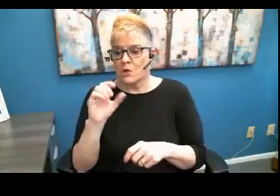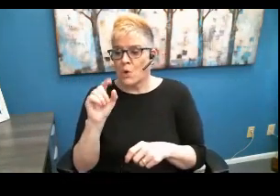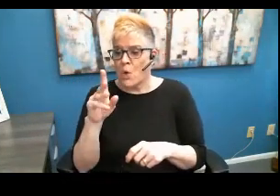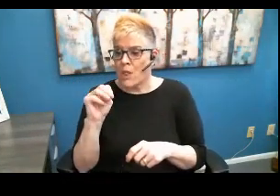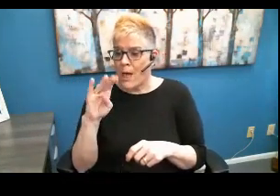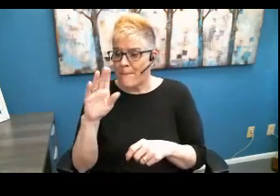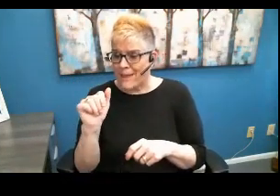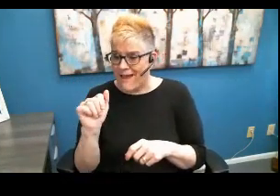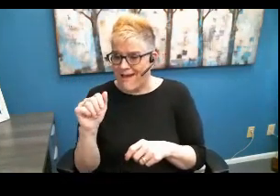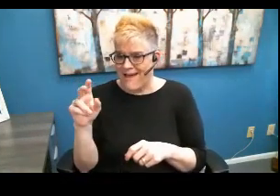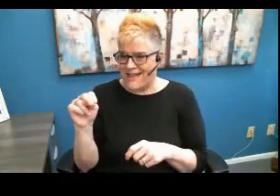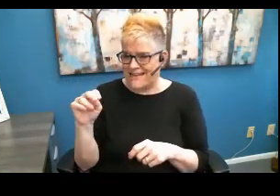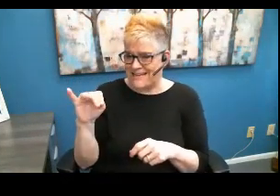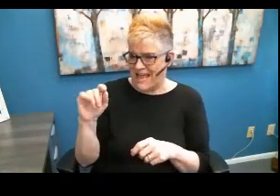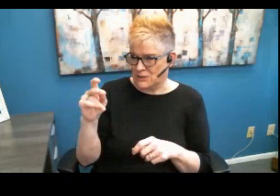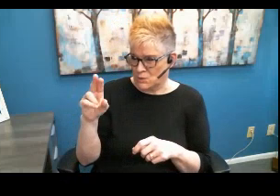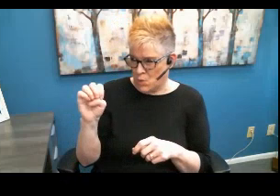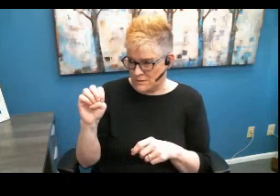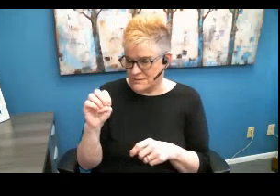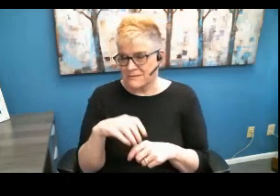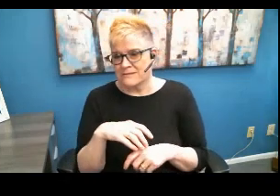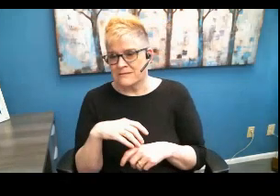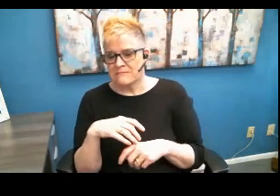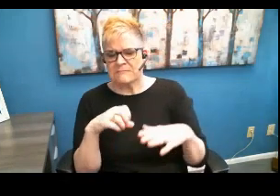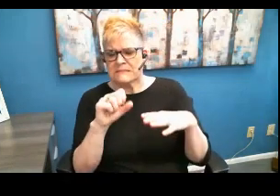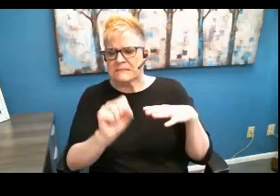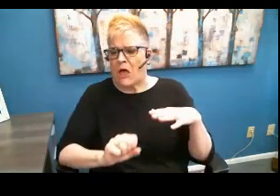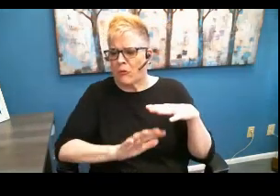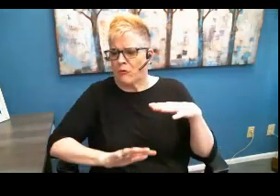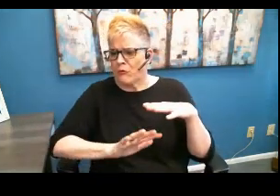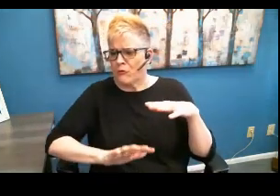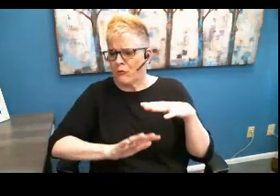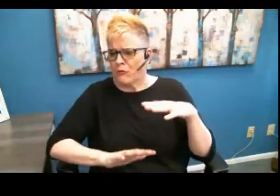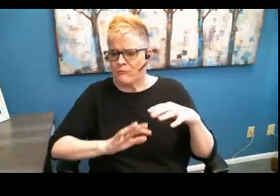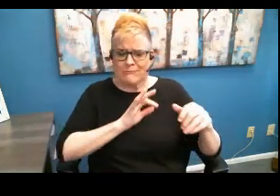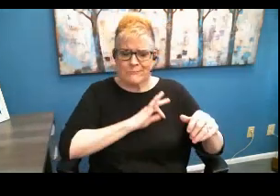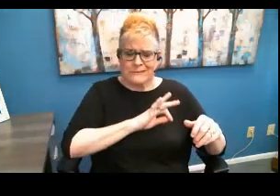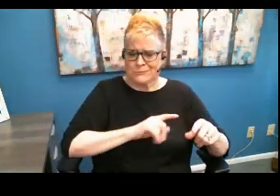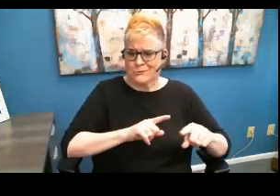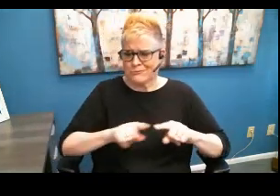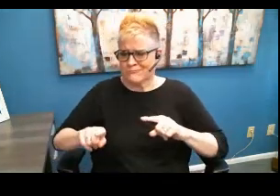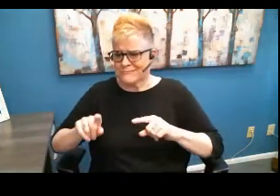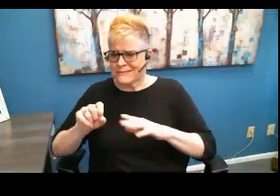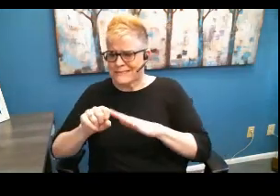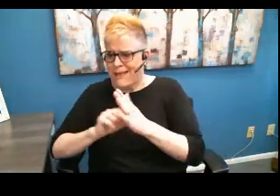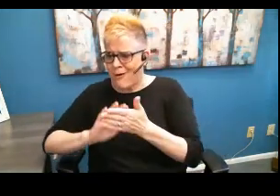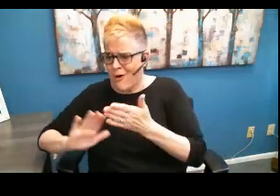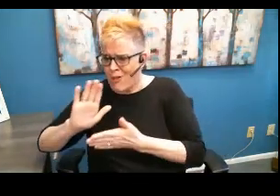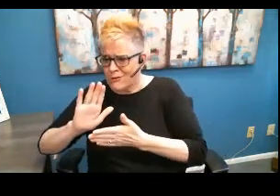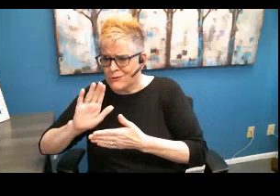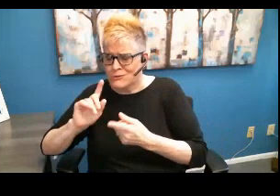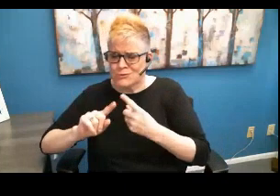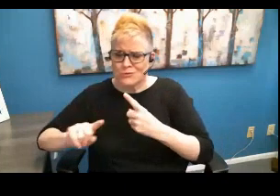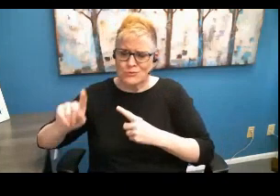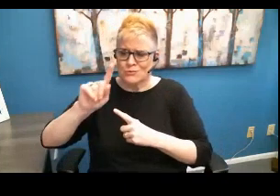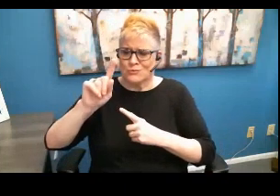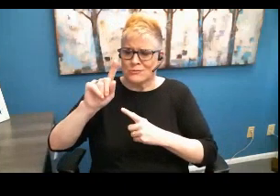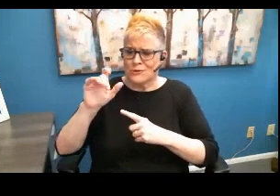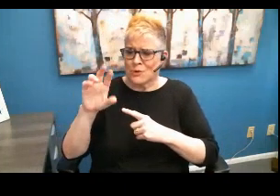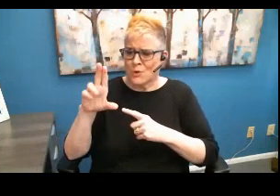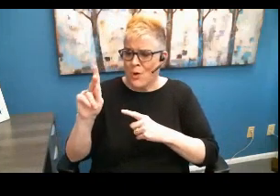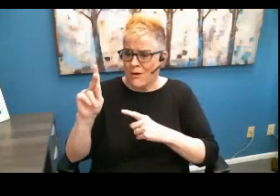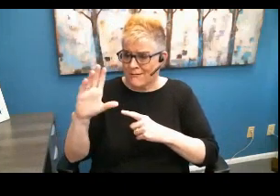which is NiSource, is kind of in the southern part of the state from Pittsburgh through State College and then over to southern York